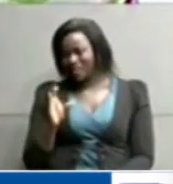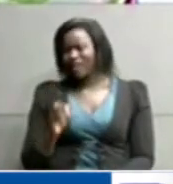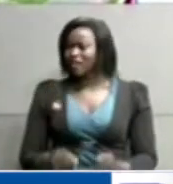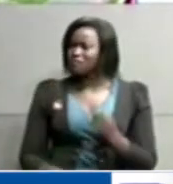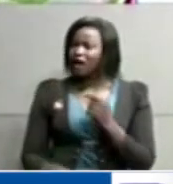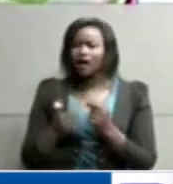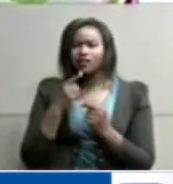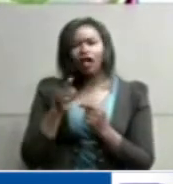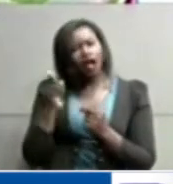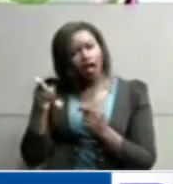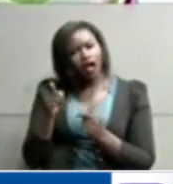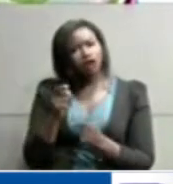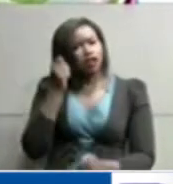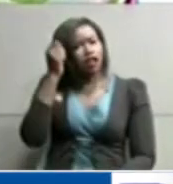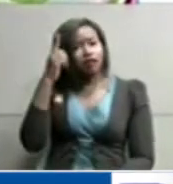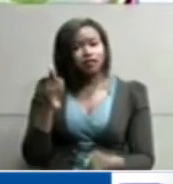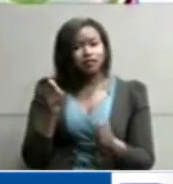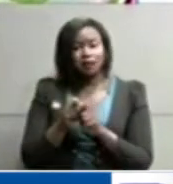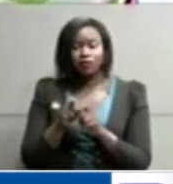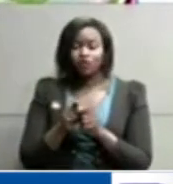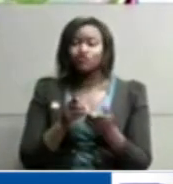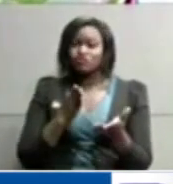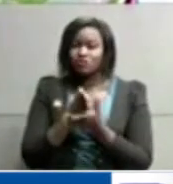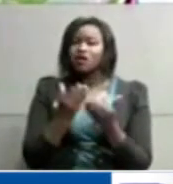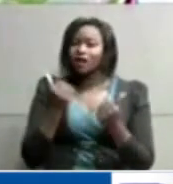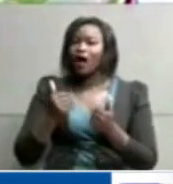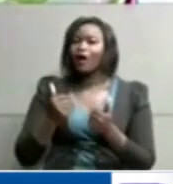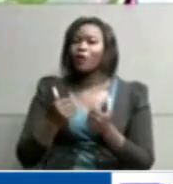corona should not be underestimated. I think it can also make